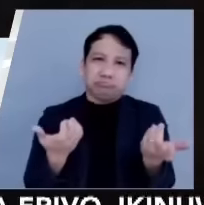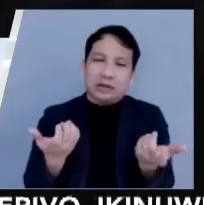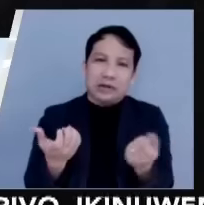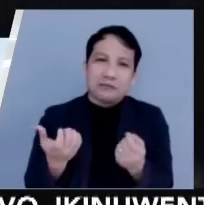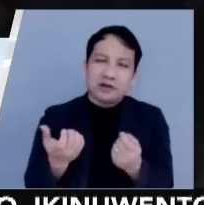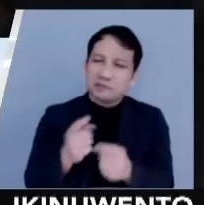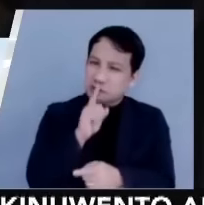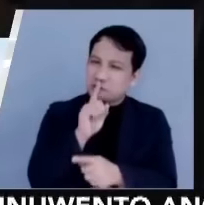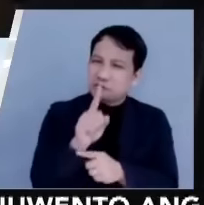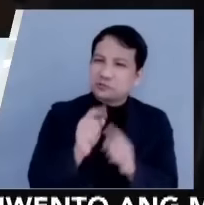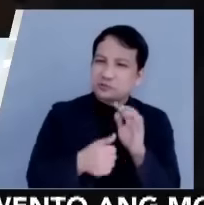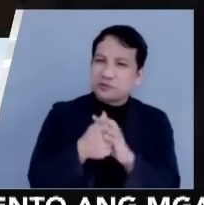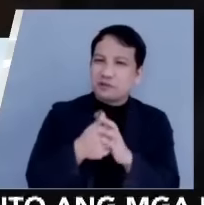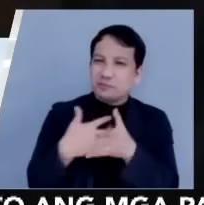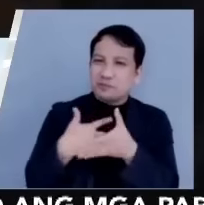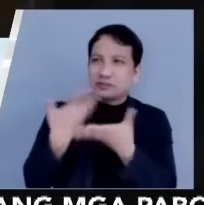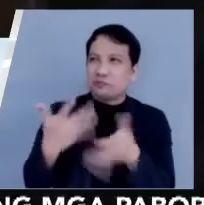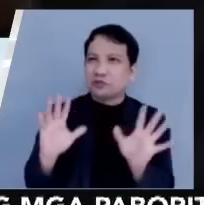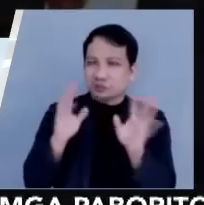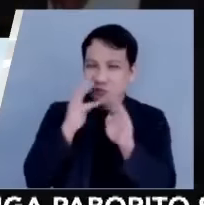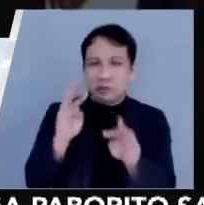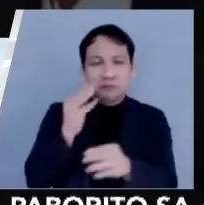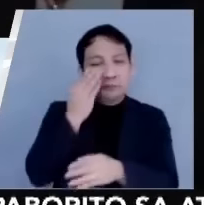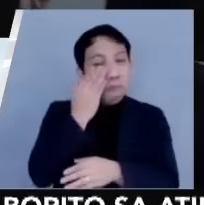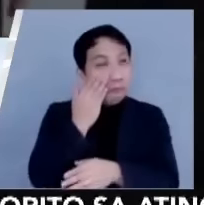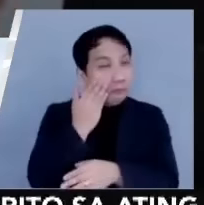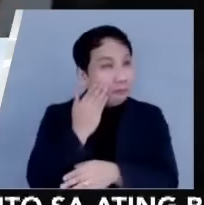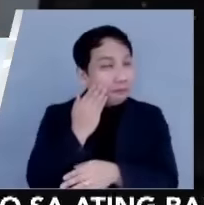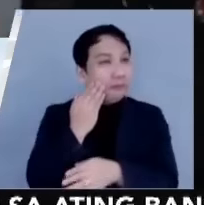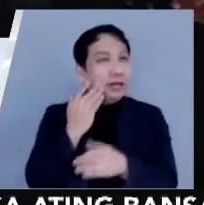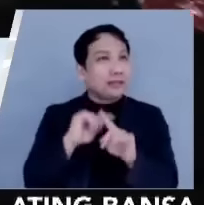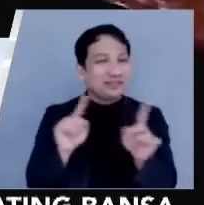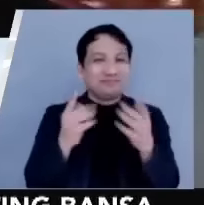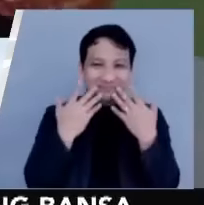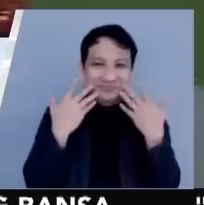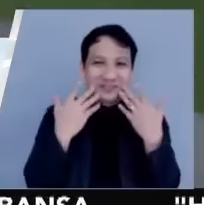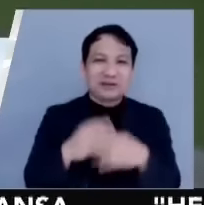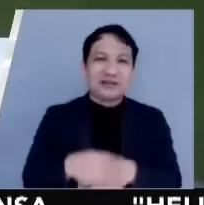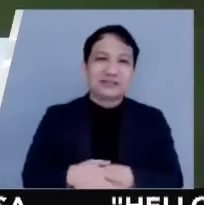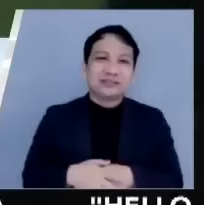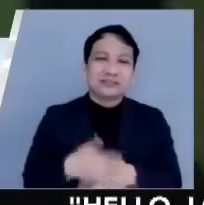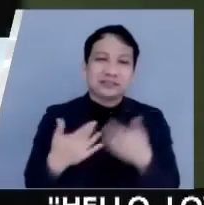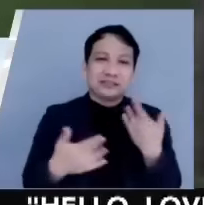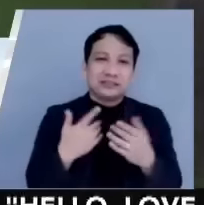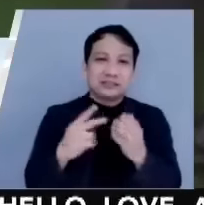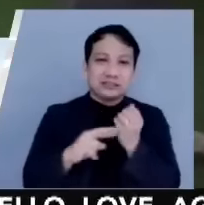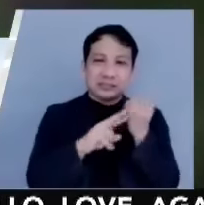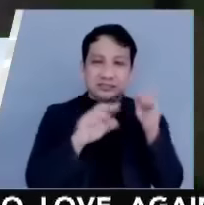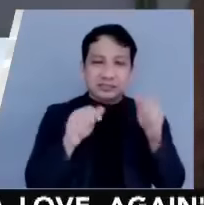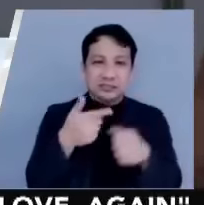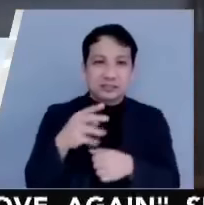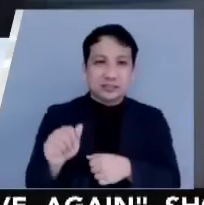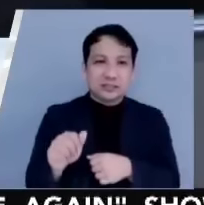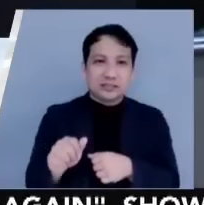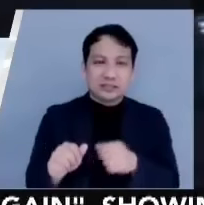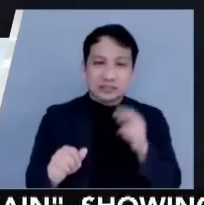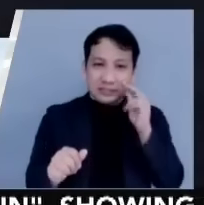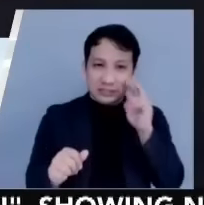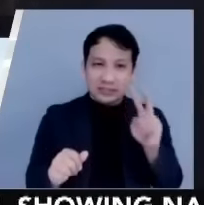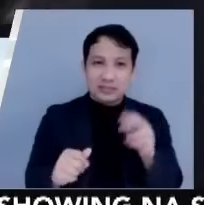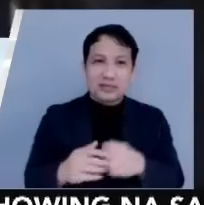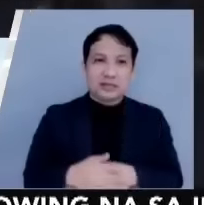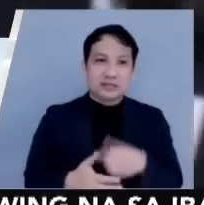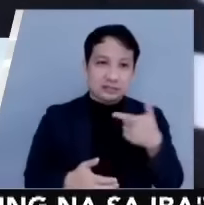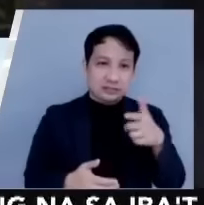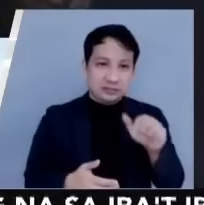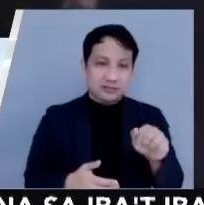kang may luha pero may ngiti. GMA Pictures Executive Vice President Nessa Valdelion, GMA